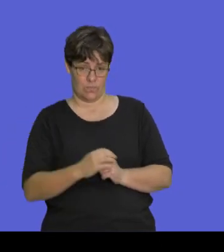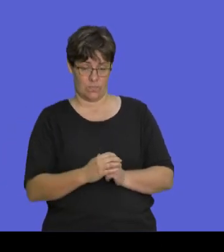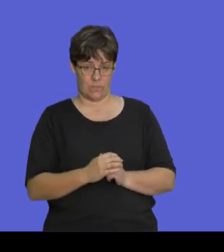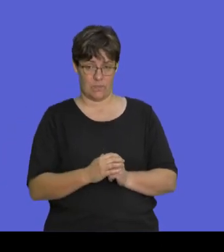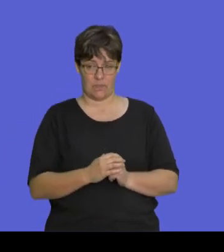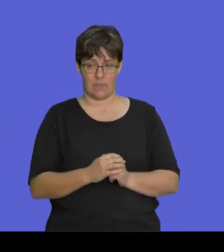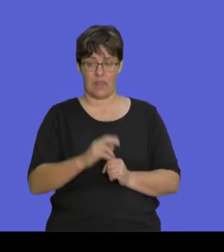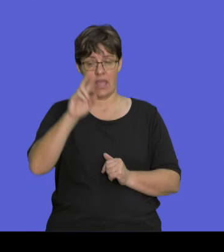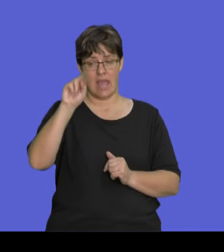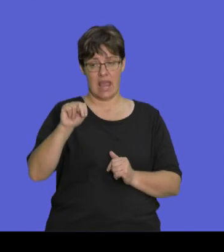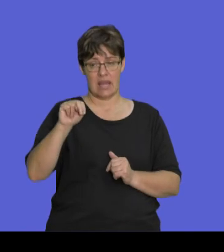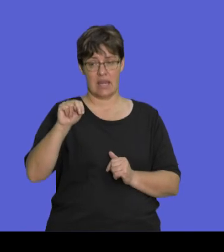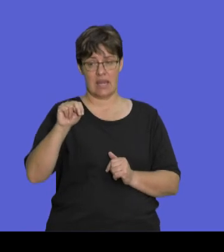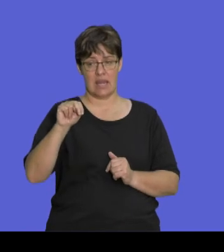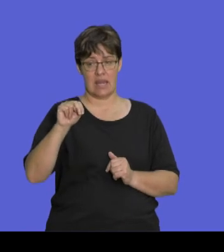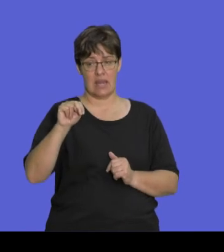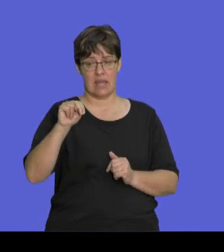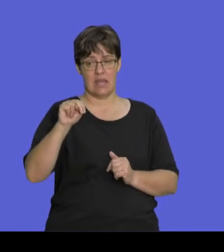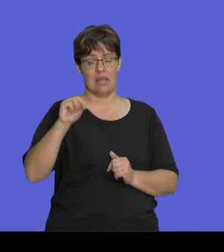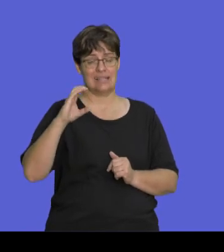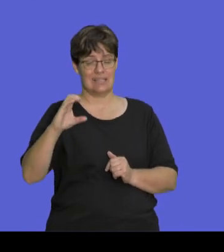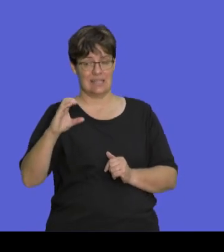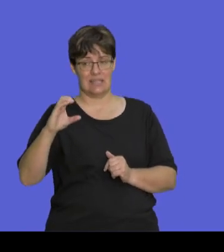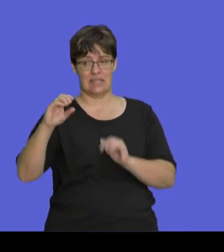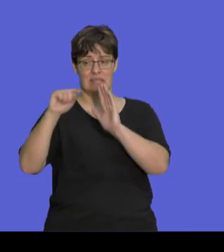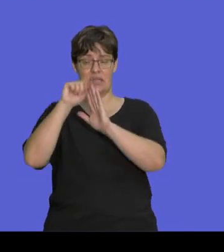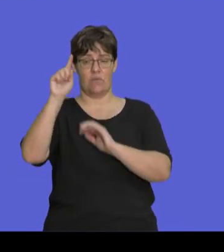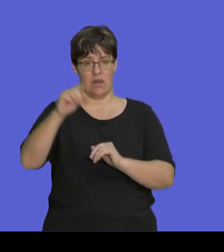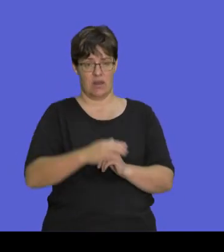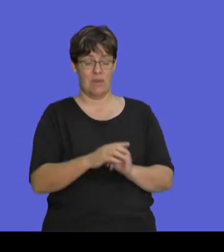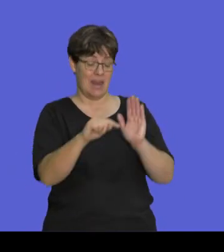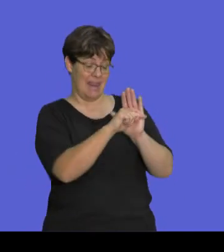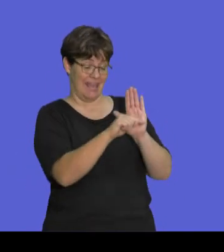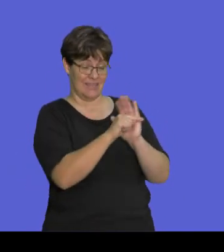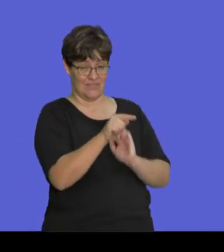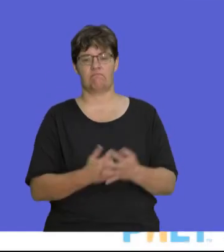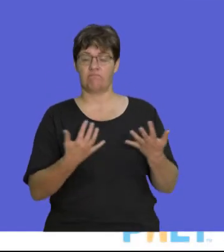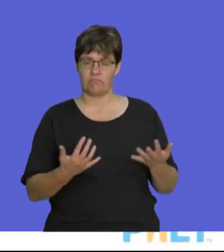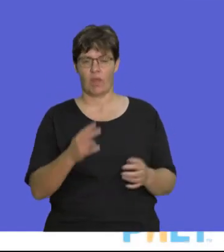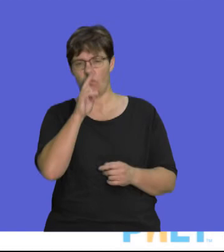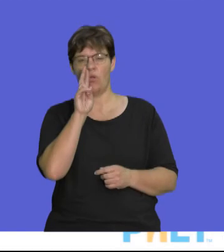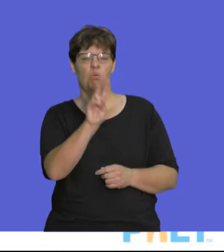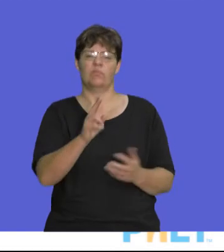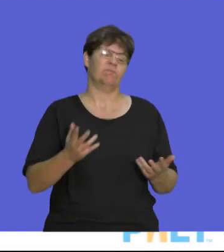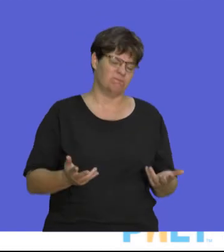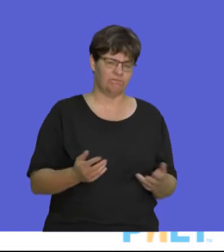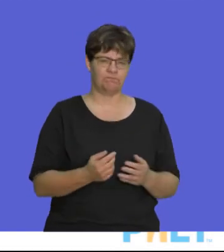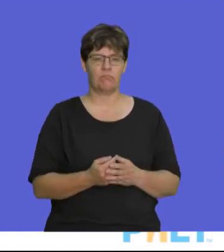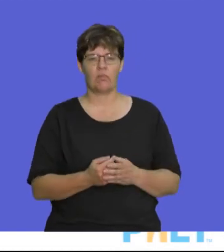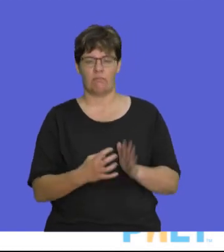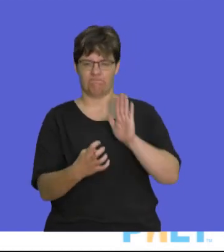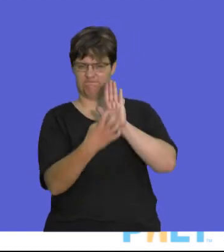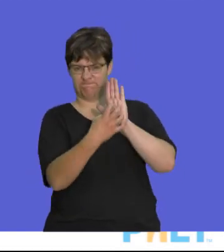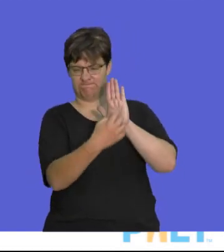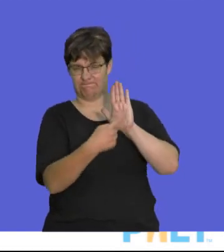3,750,000 Newton per Coulomb, right? So there's this negative. Now let's look at a case